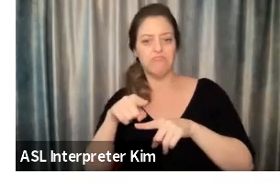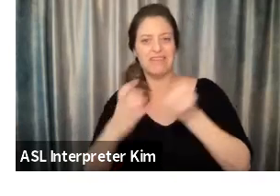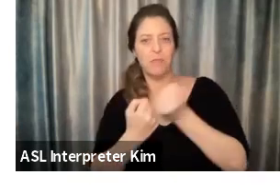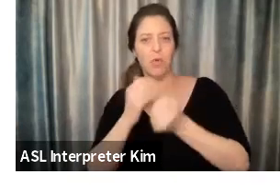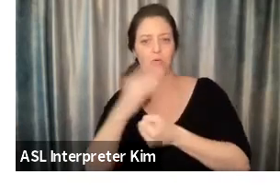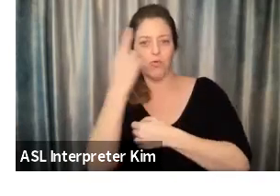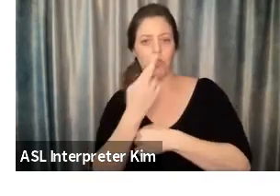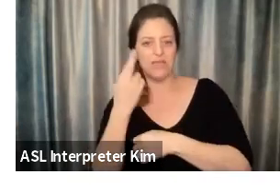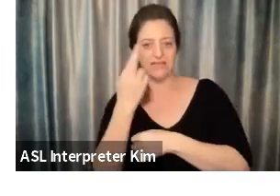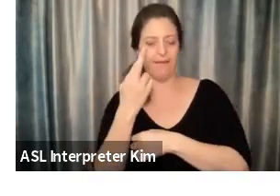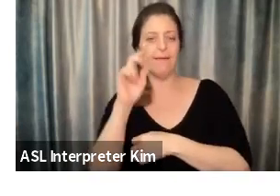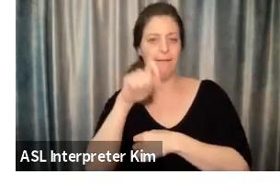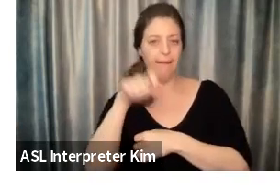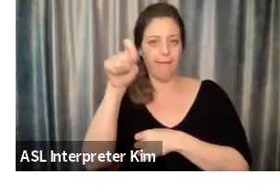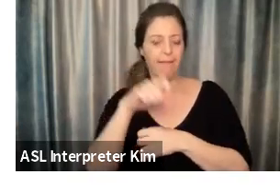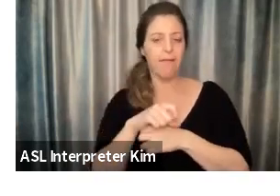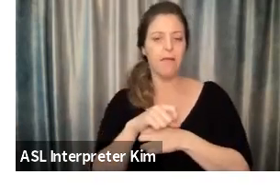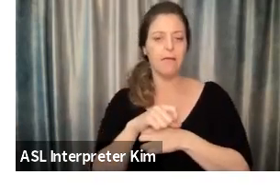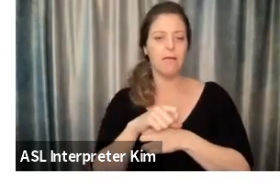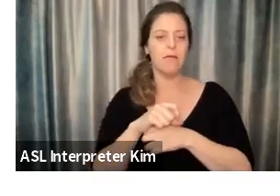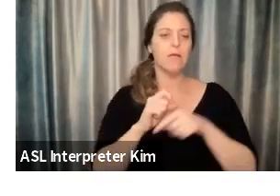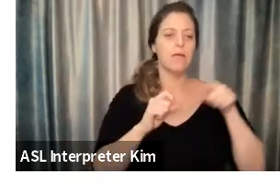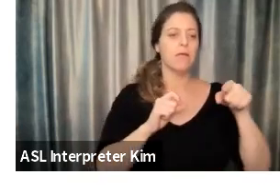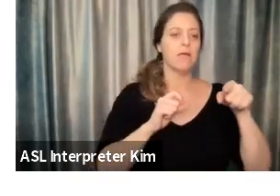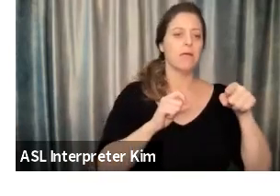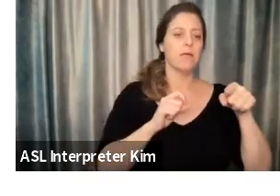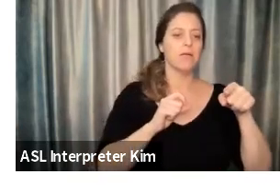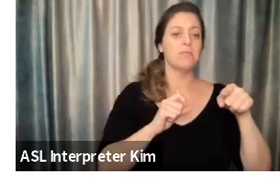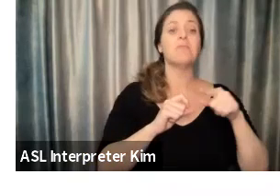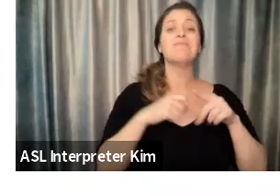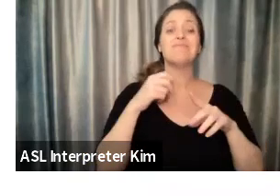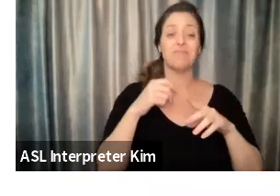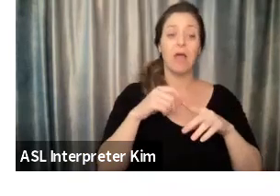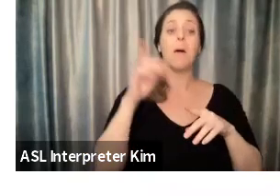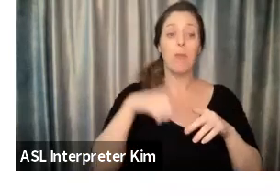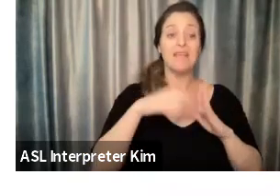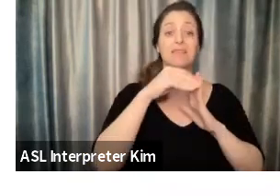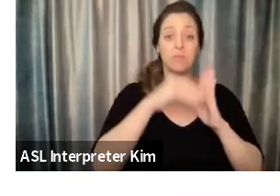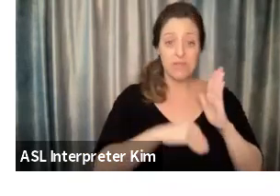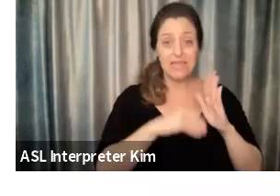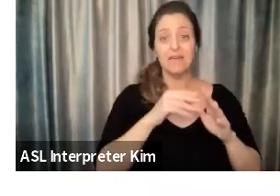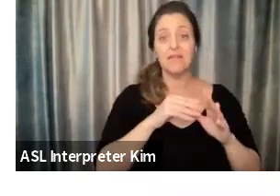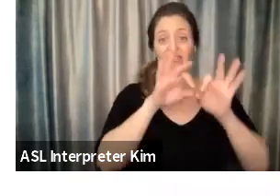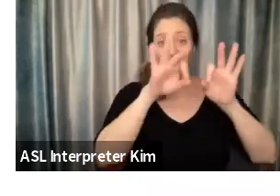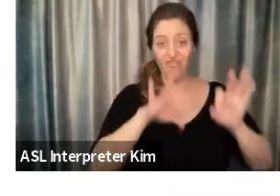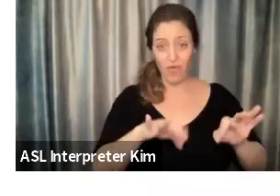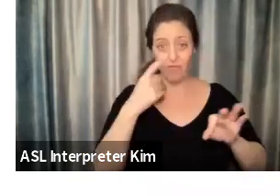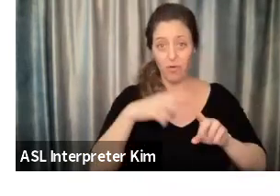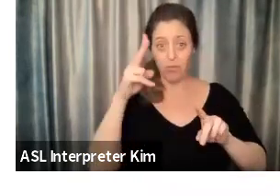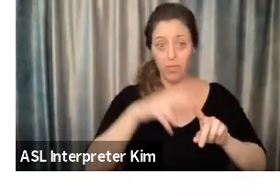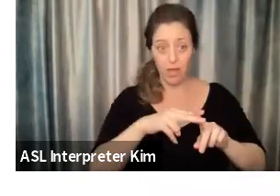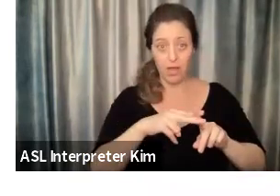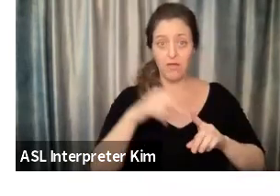the application. On the left-hand side, you'll see that the application needs to be completed. We need, in order for us